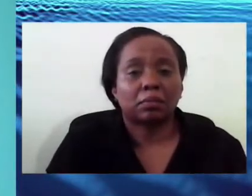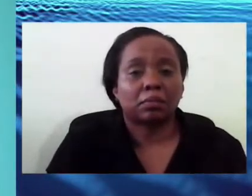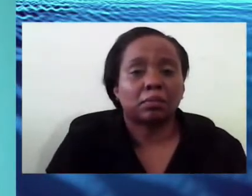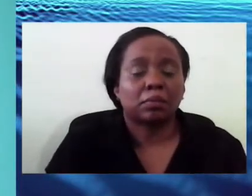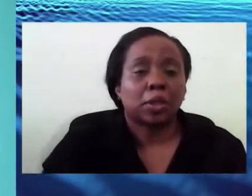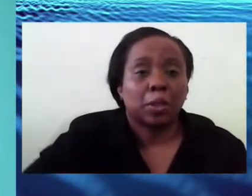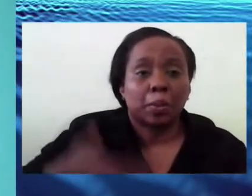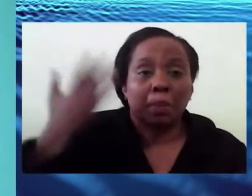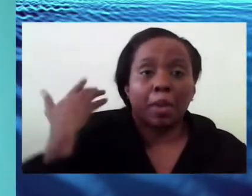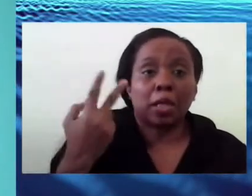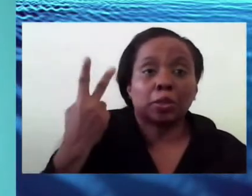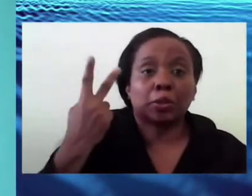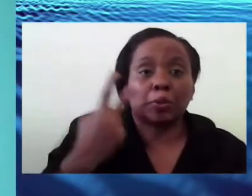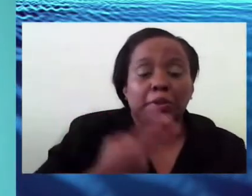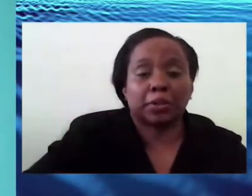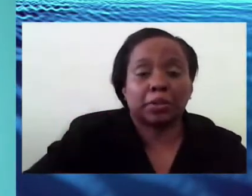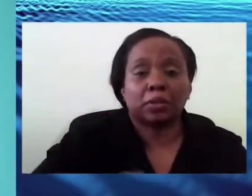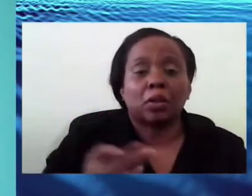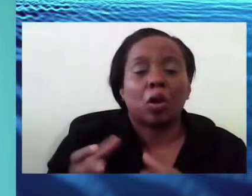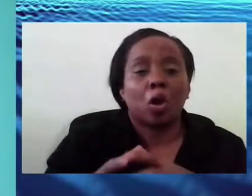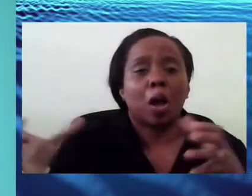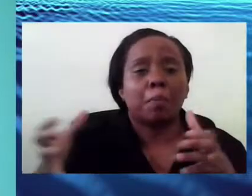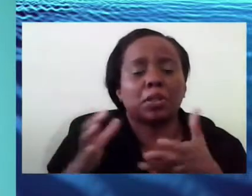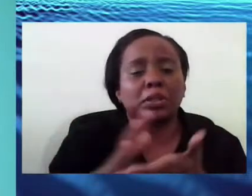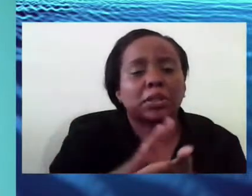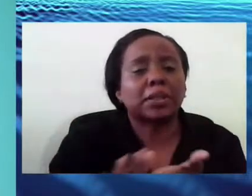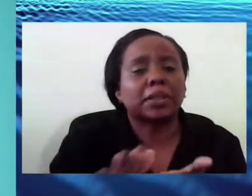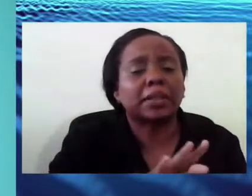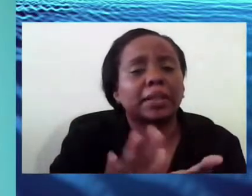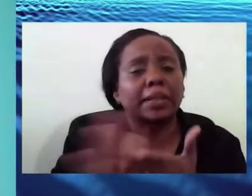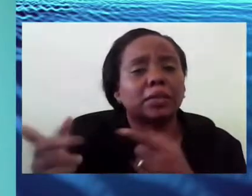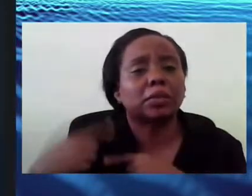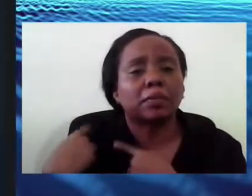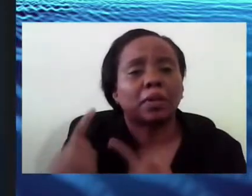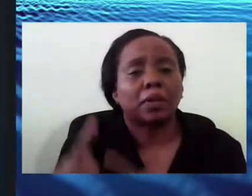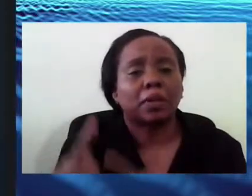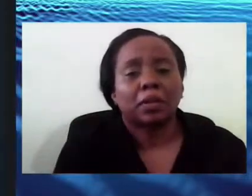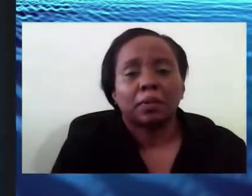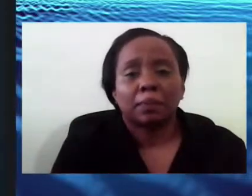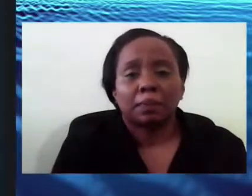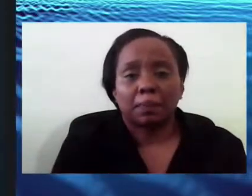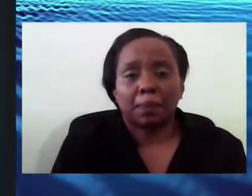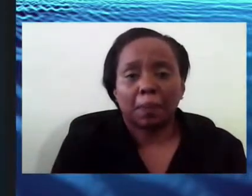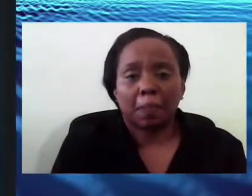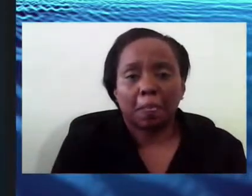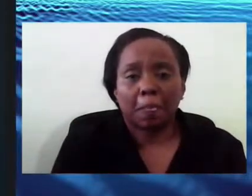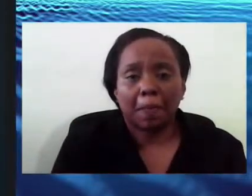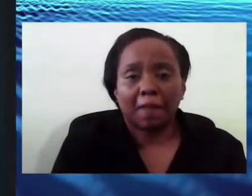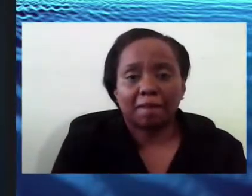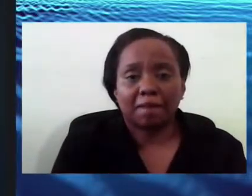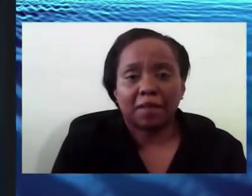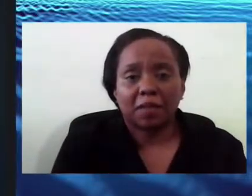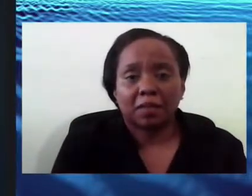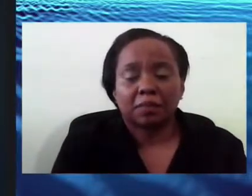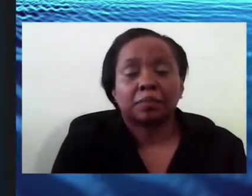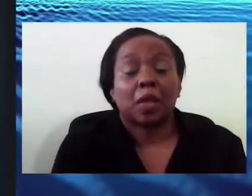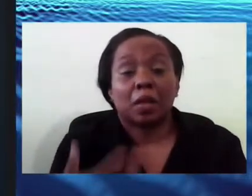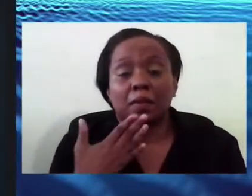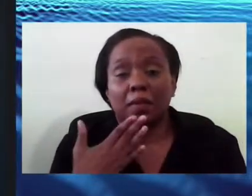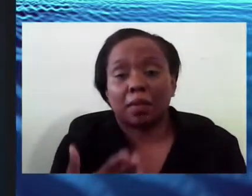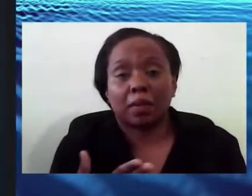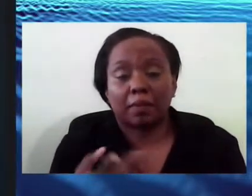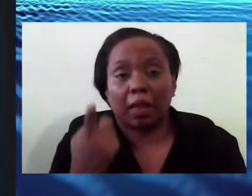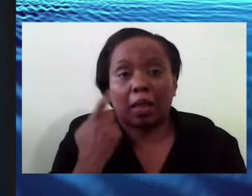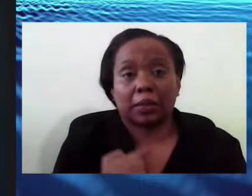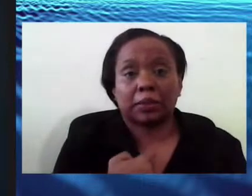that 1,600 kilometers of roads? Barry, thank you for the question.